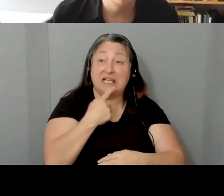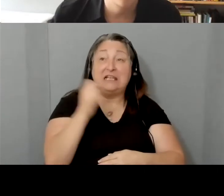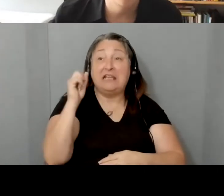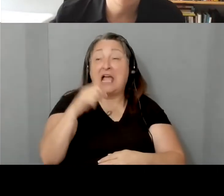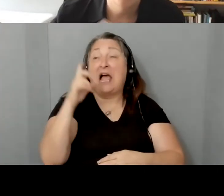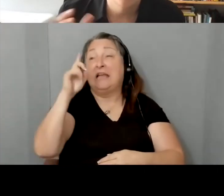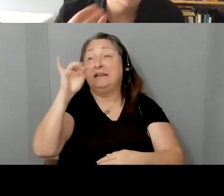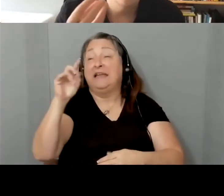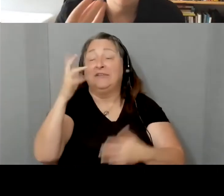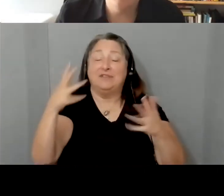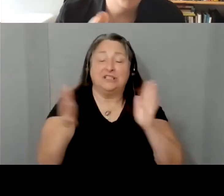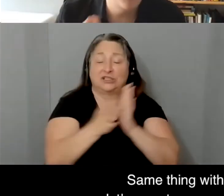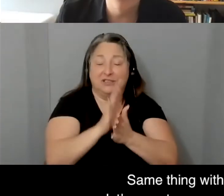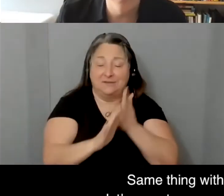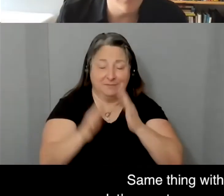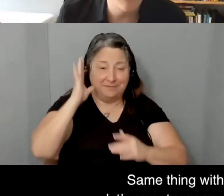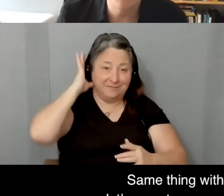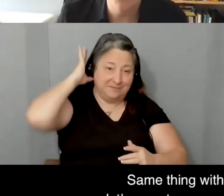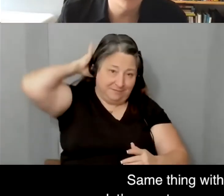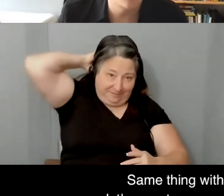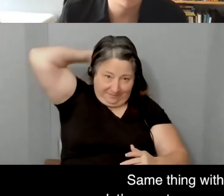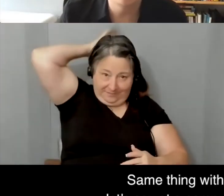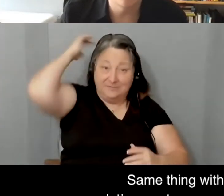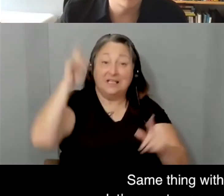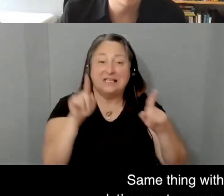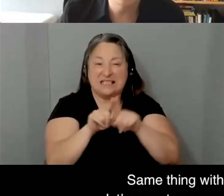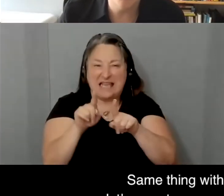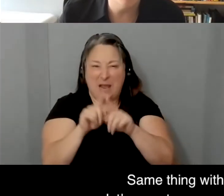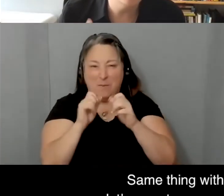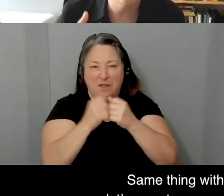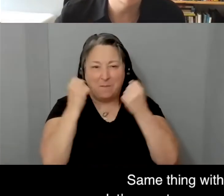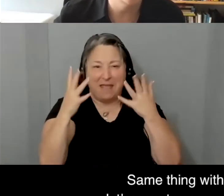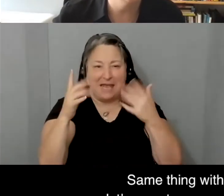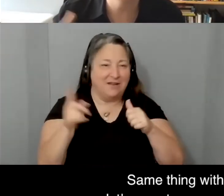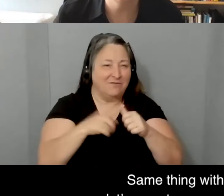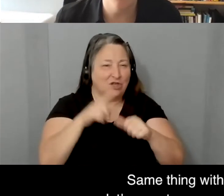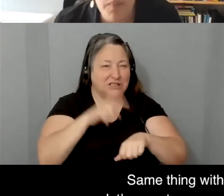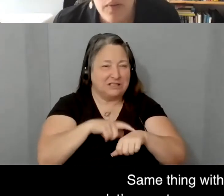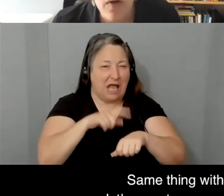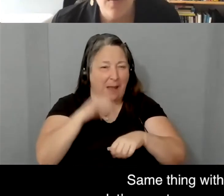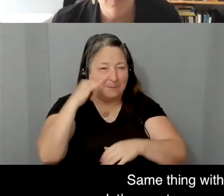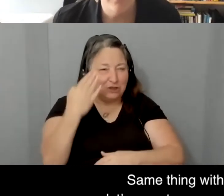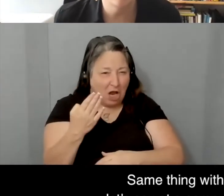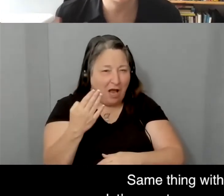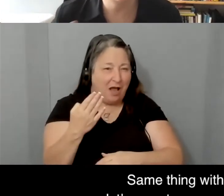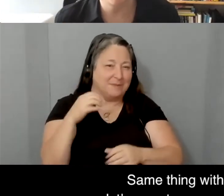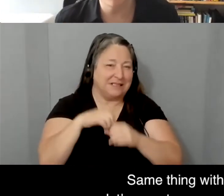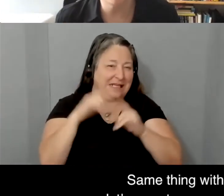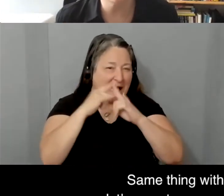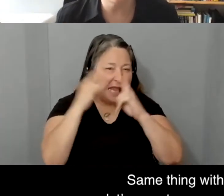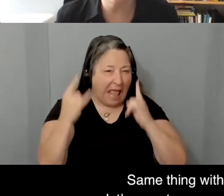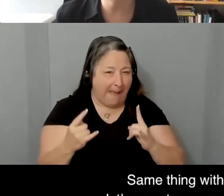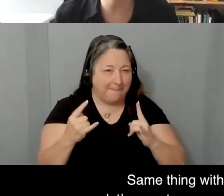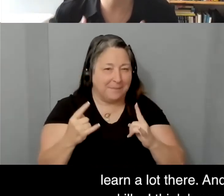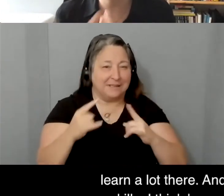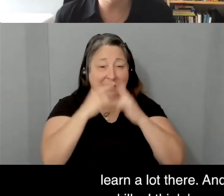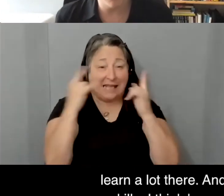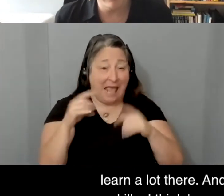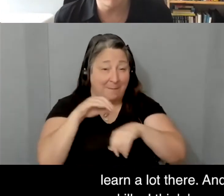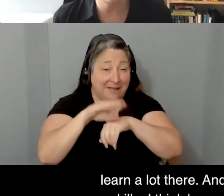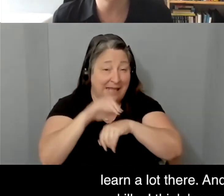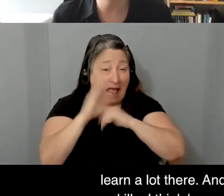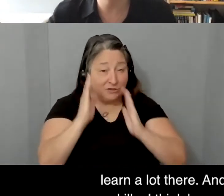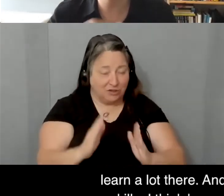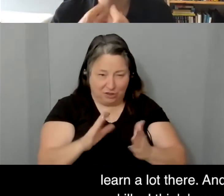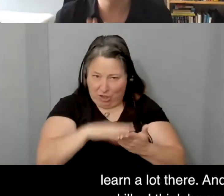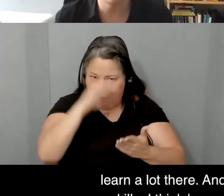that. Same thing with a lot of first time jobs, or let's say at a camp. Camp counselors learn a